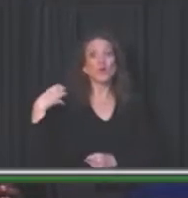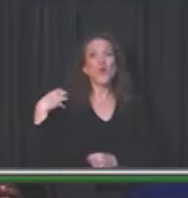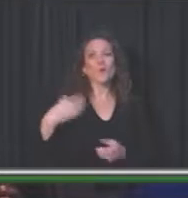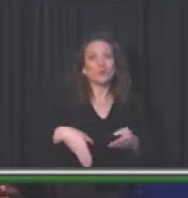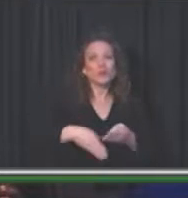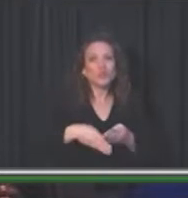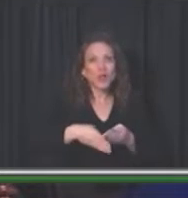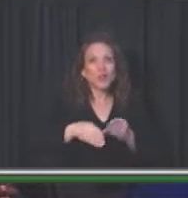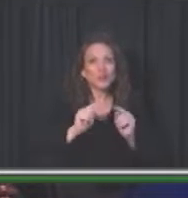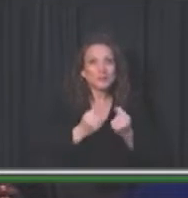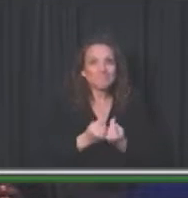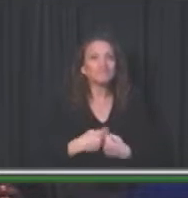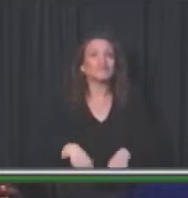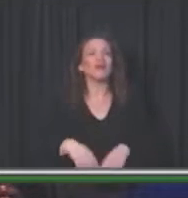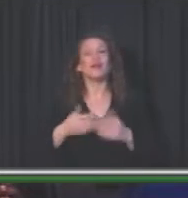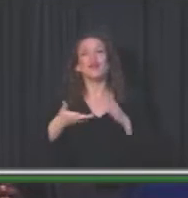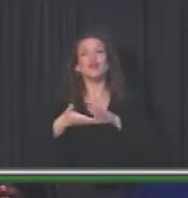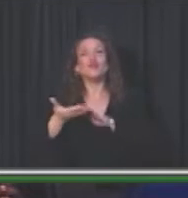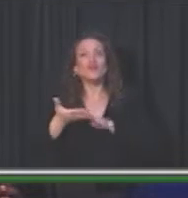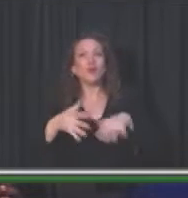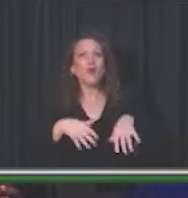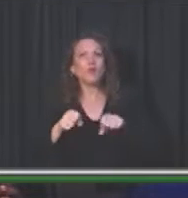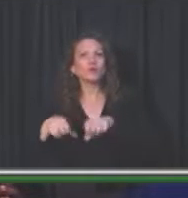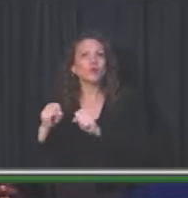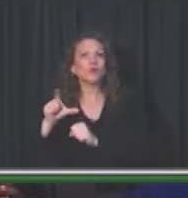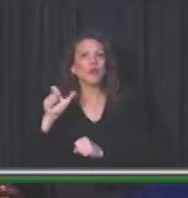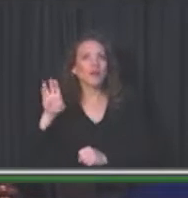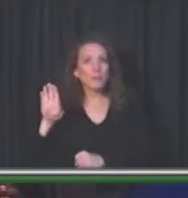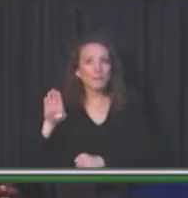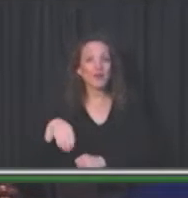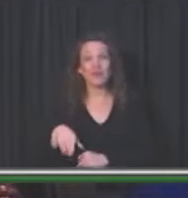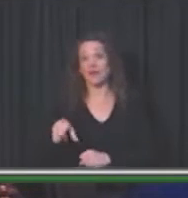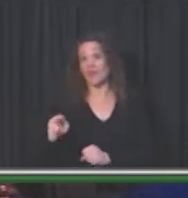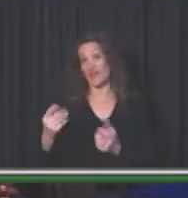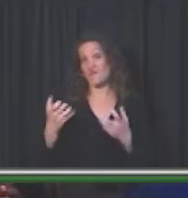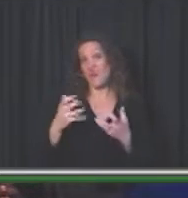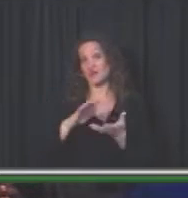local clubs here. He wants to be you.